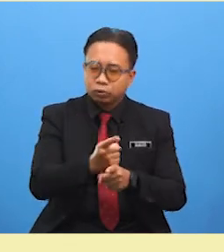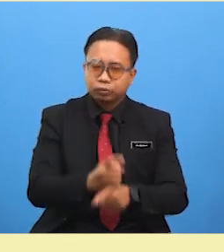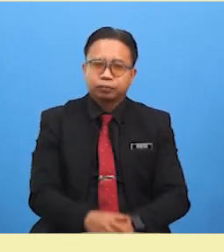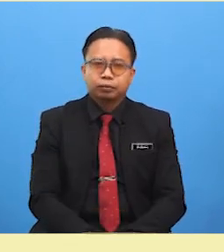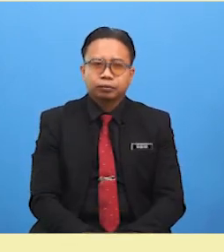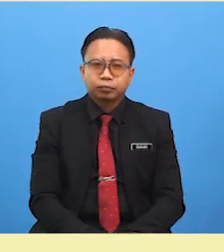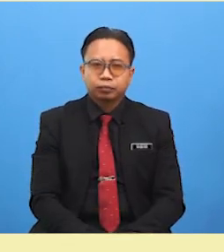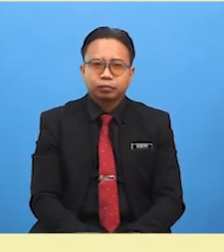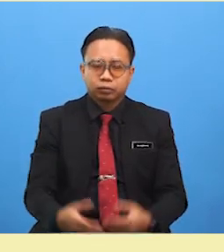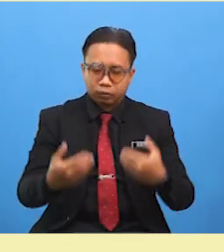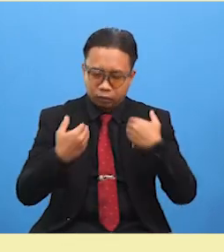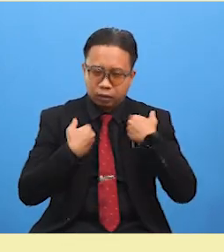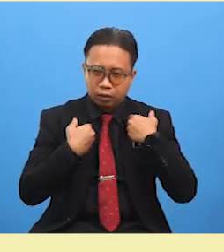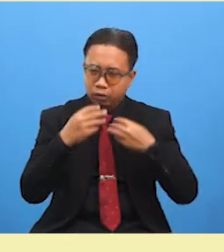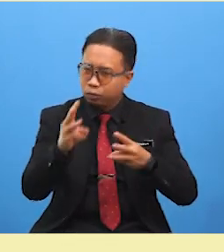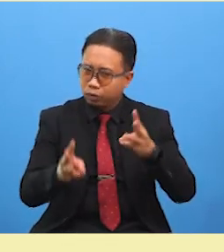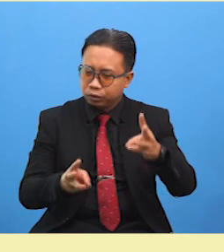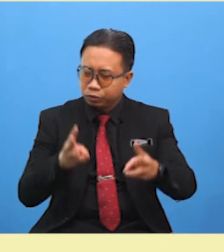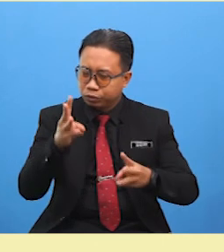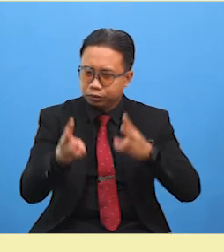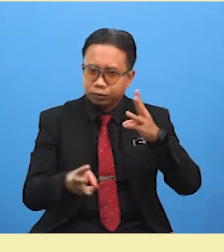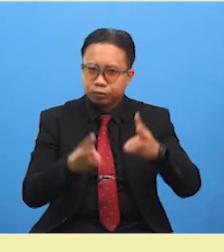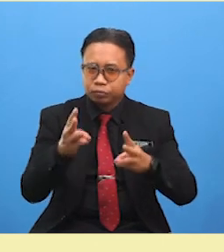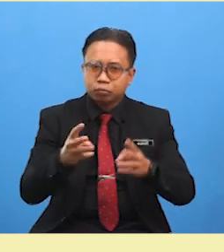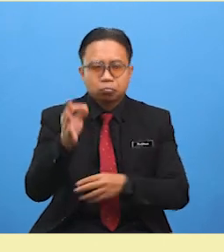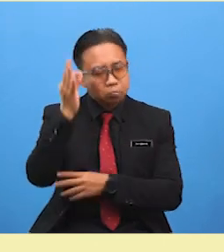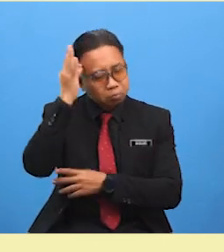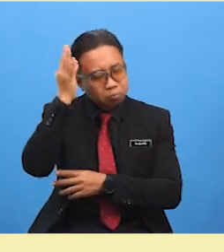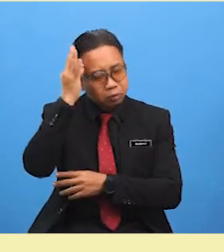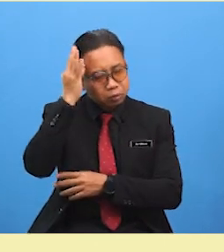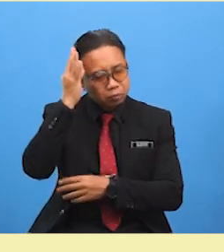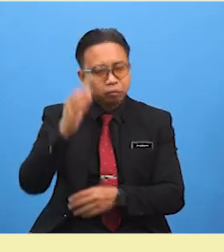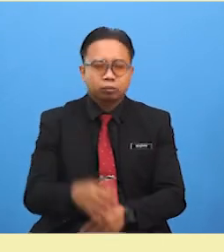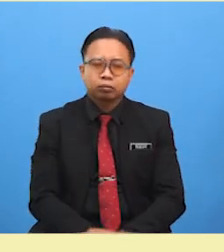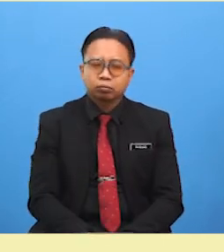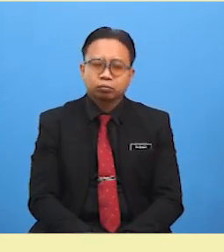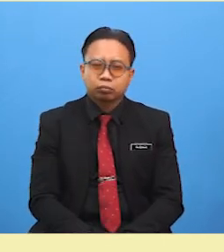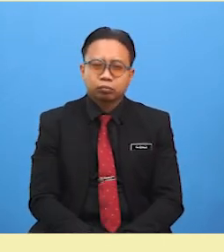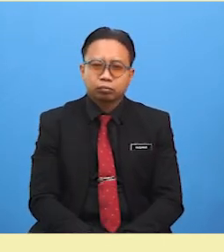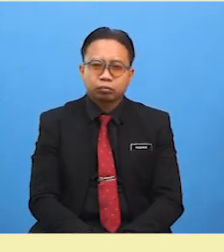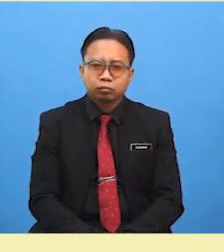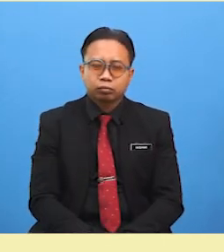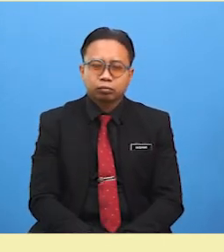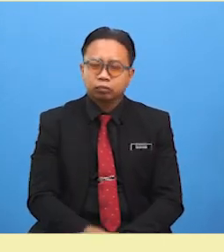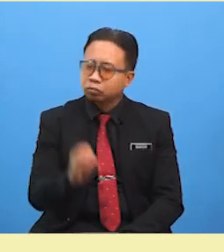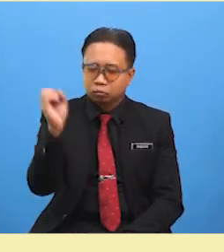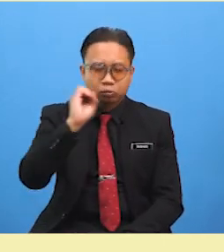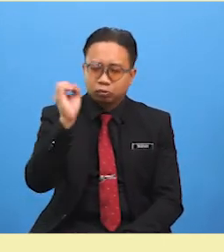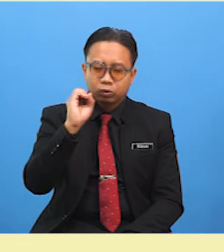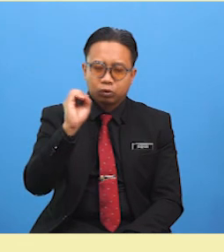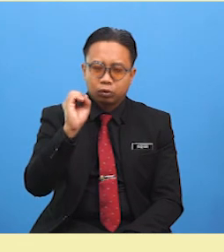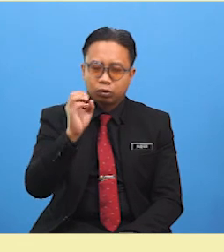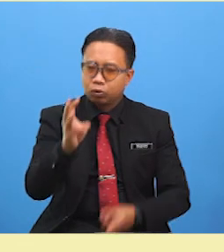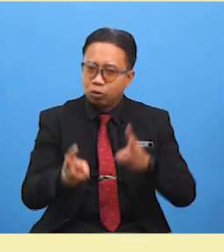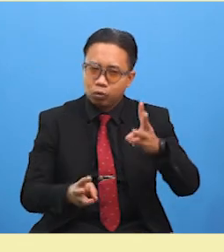Firstly, it has got wheels. So try to think. Do snowmobiles have wheels? No,